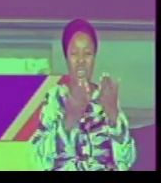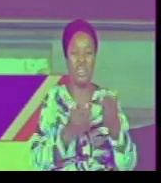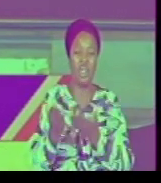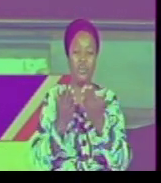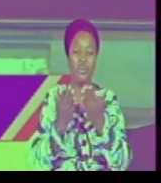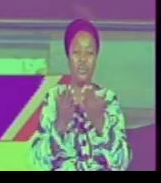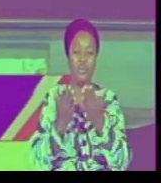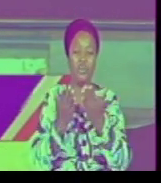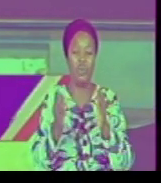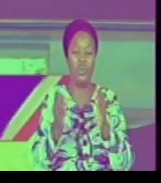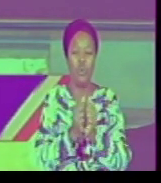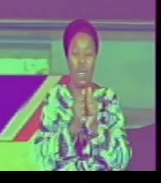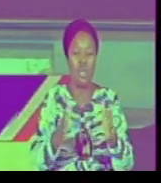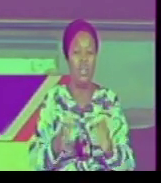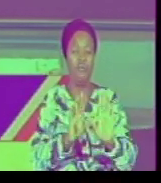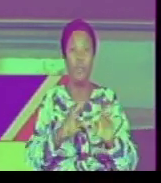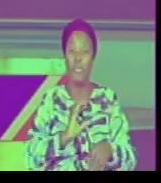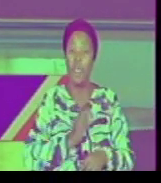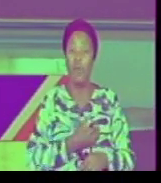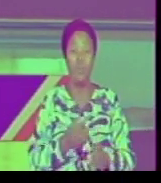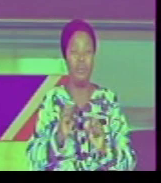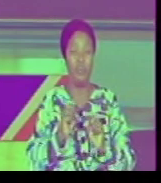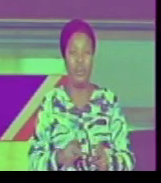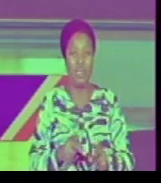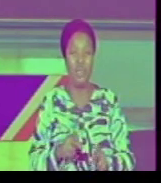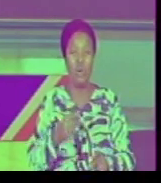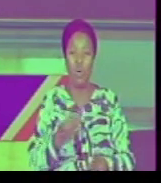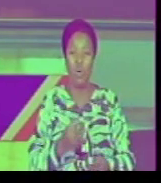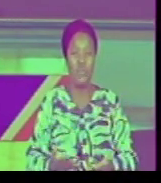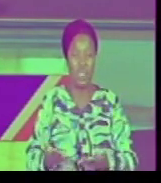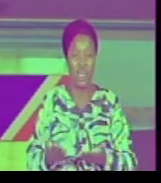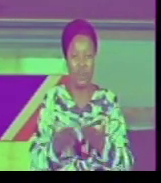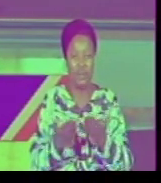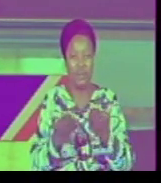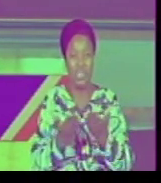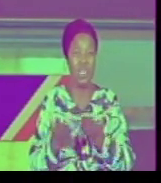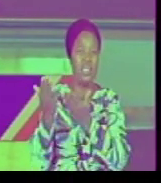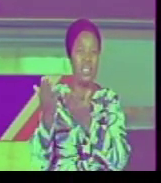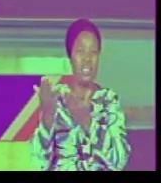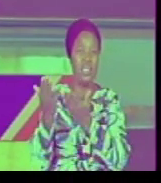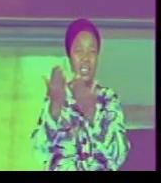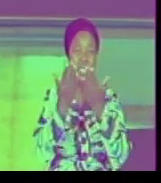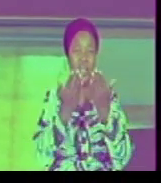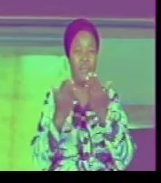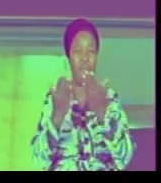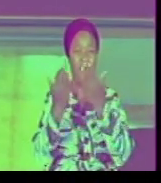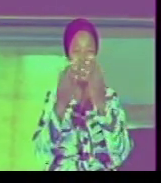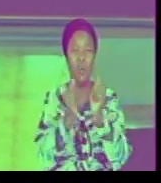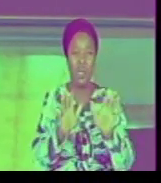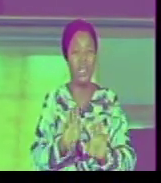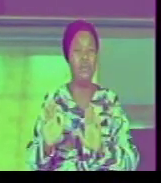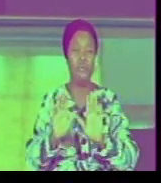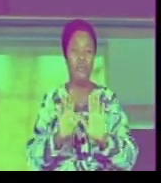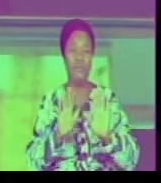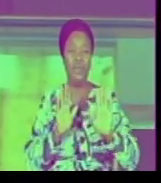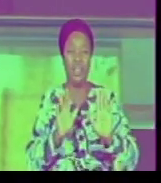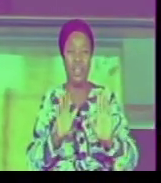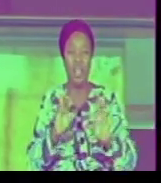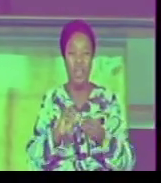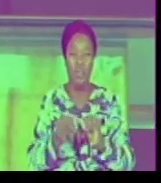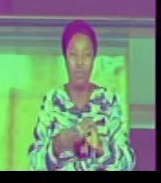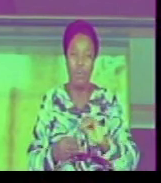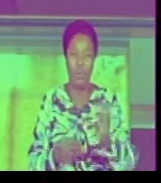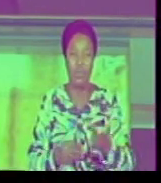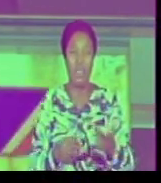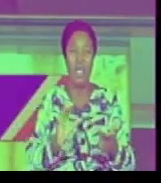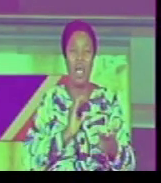Our privilege of sacrificial service without fear. Number three, our